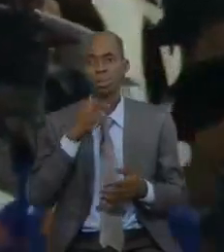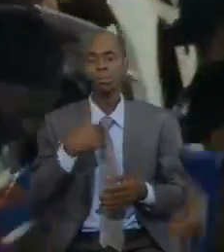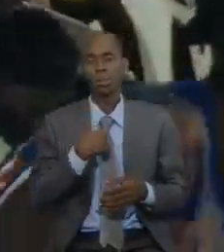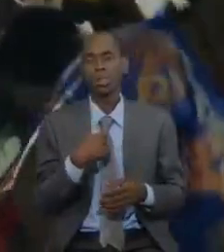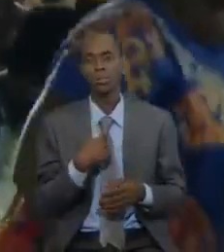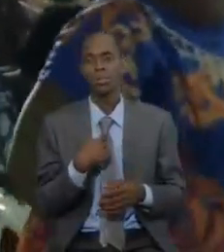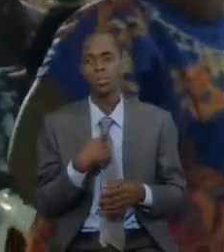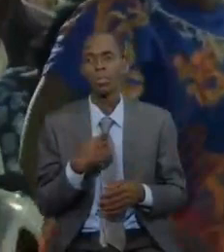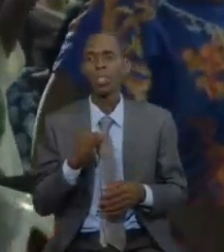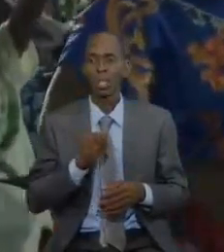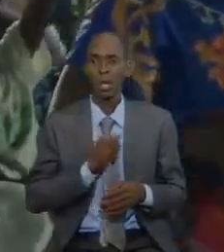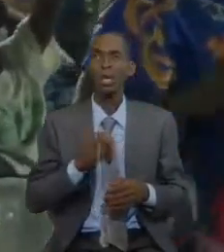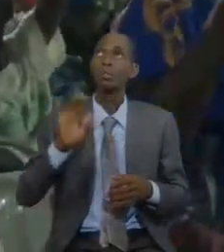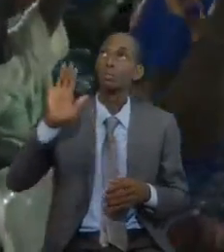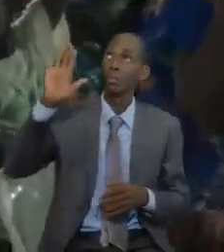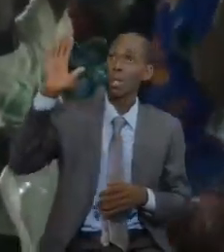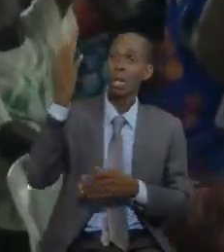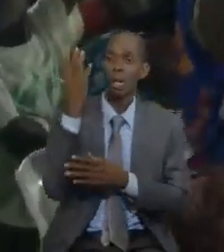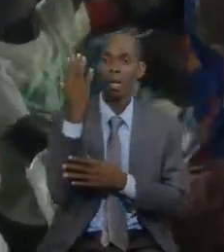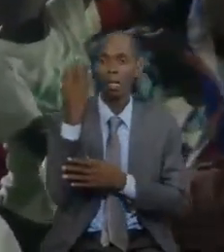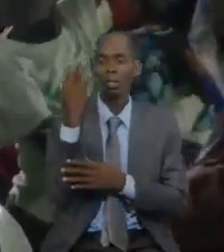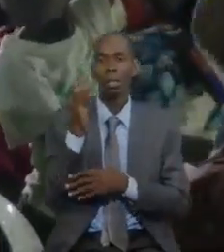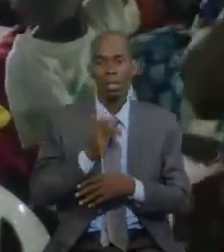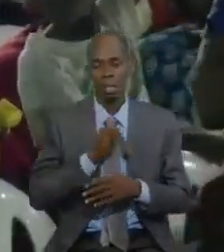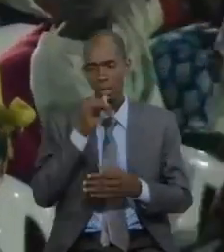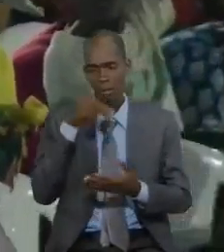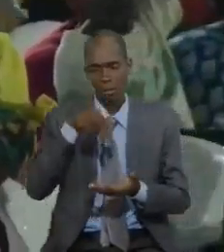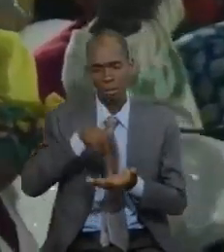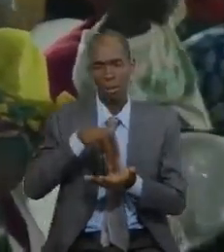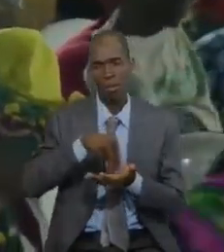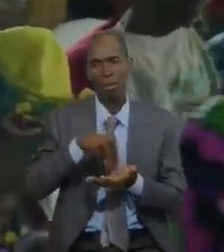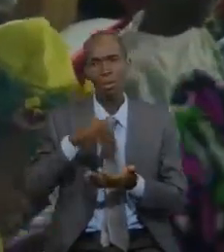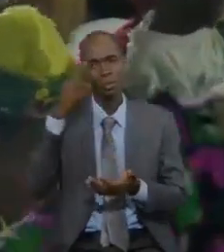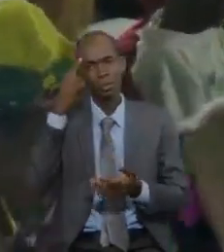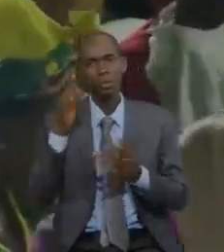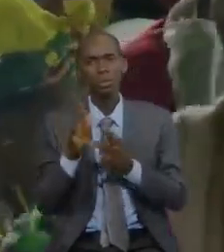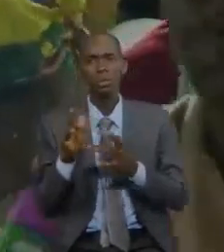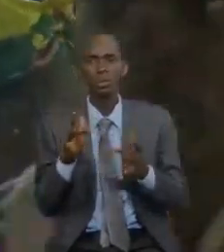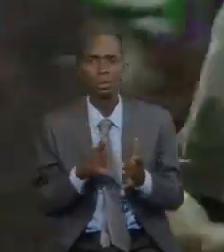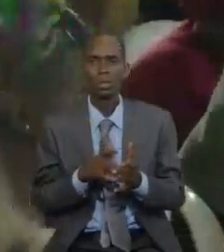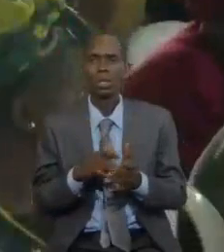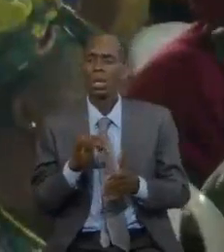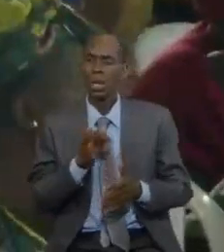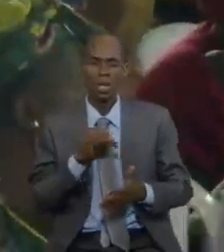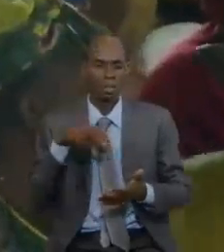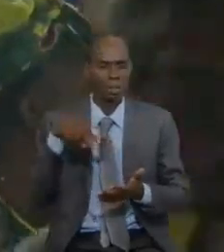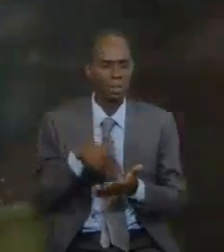I've raised up my hand. Stand up for Jesus. I stand with